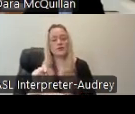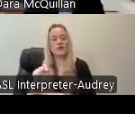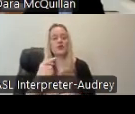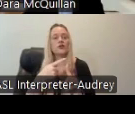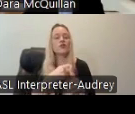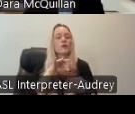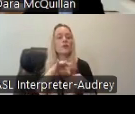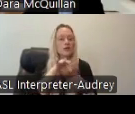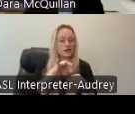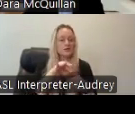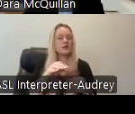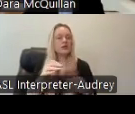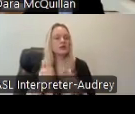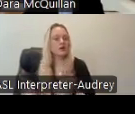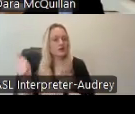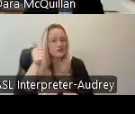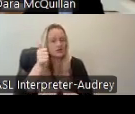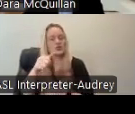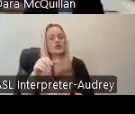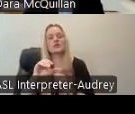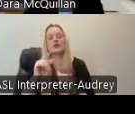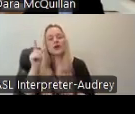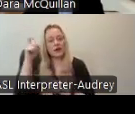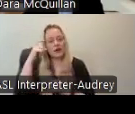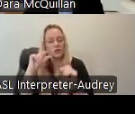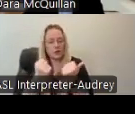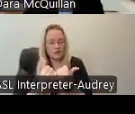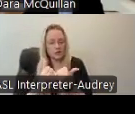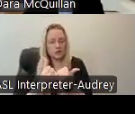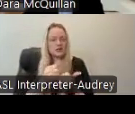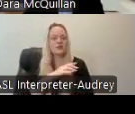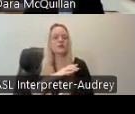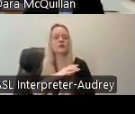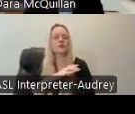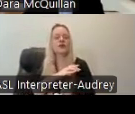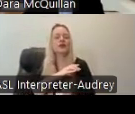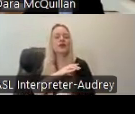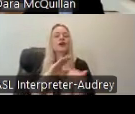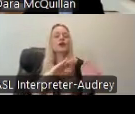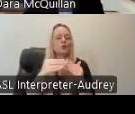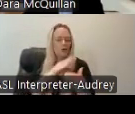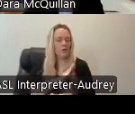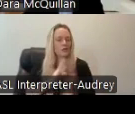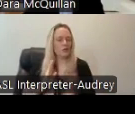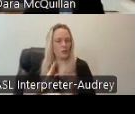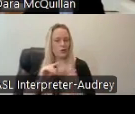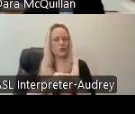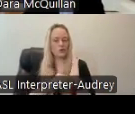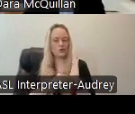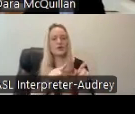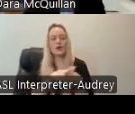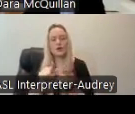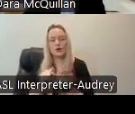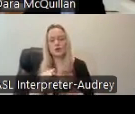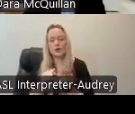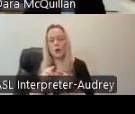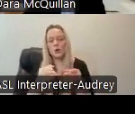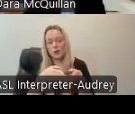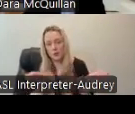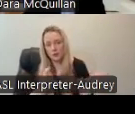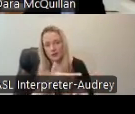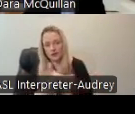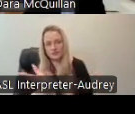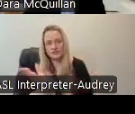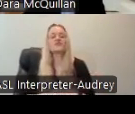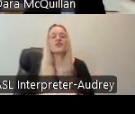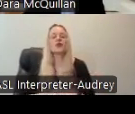government agencies, community board representatives, and members of the public. We will also continue the scoping